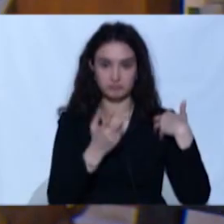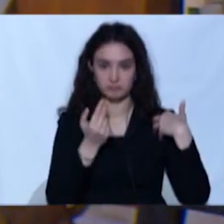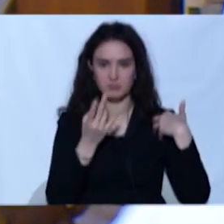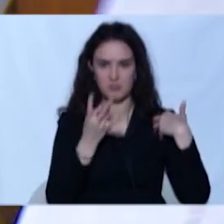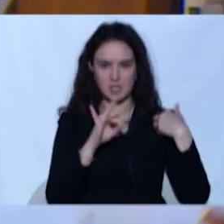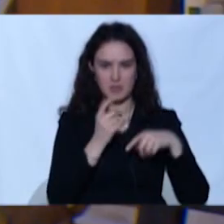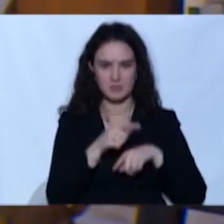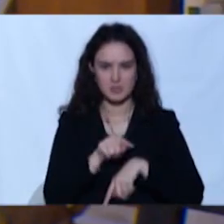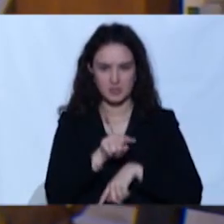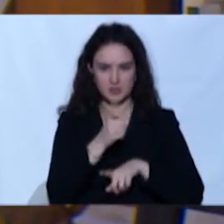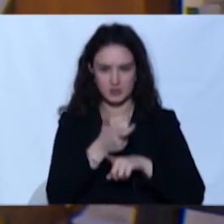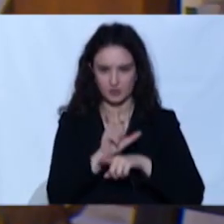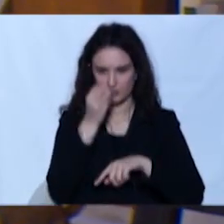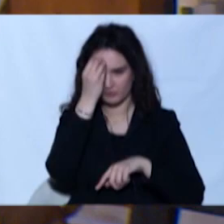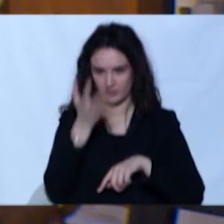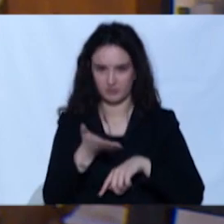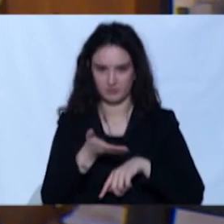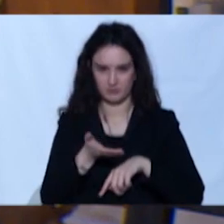is too smart.